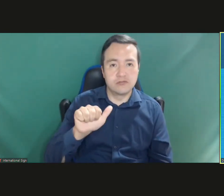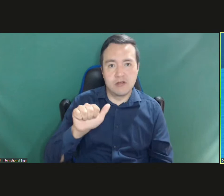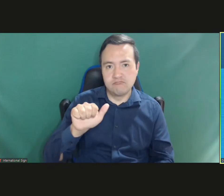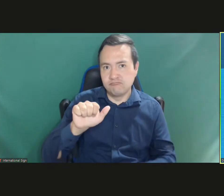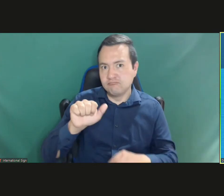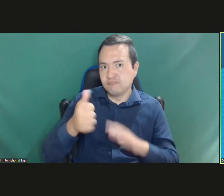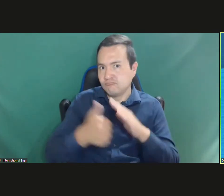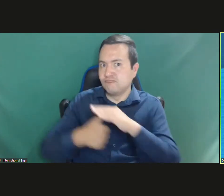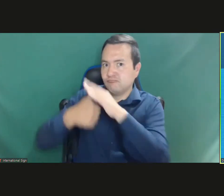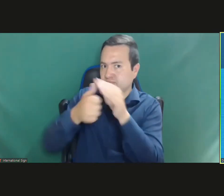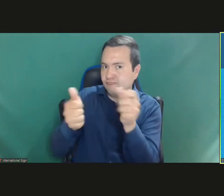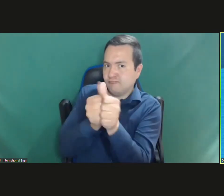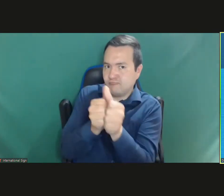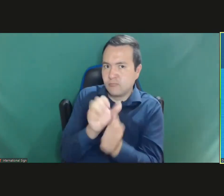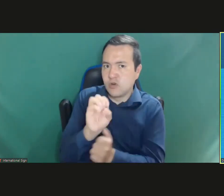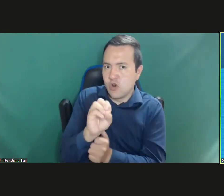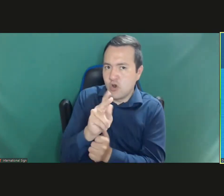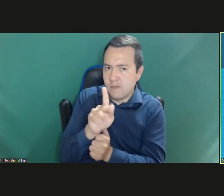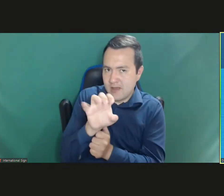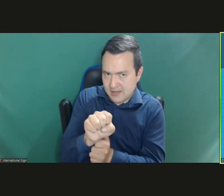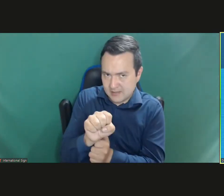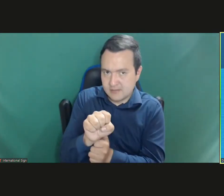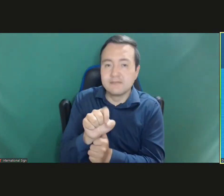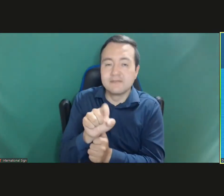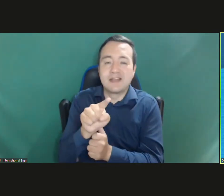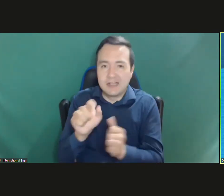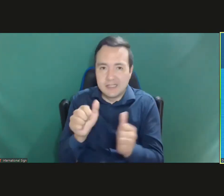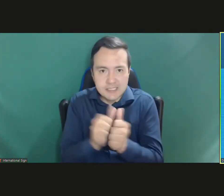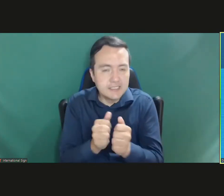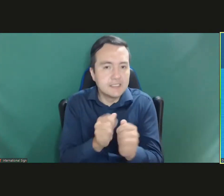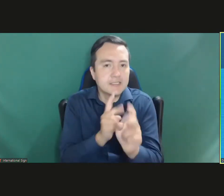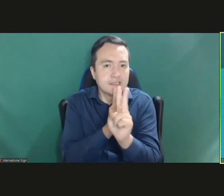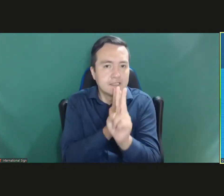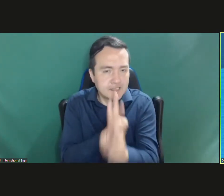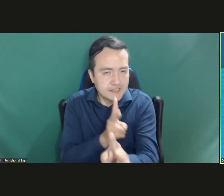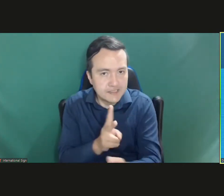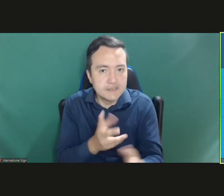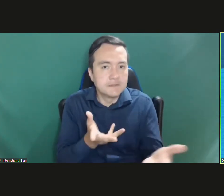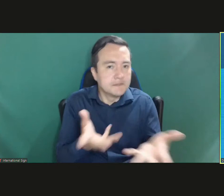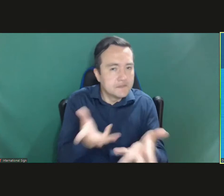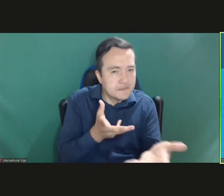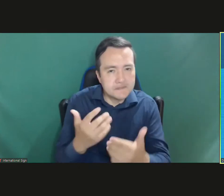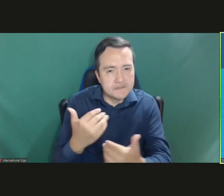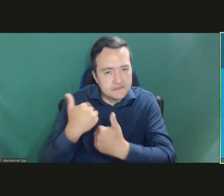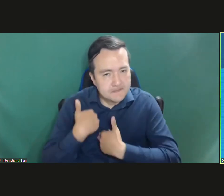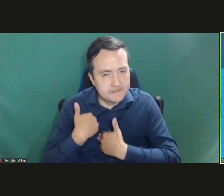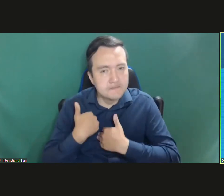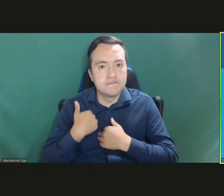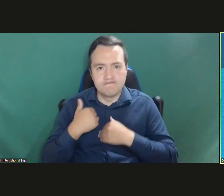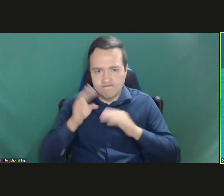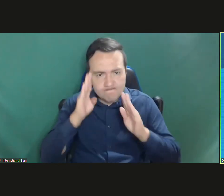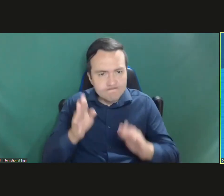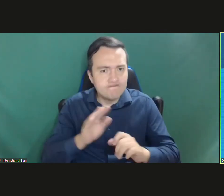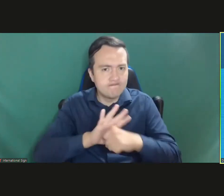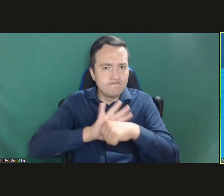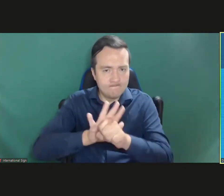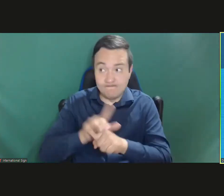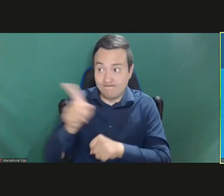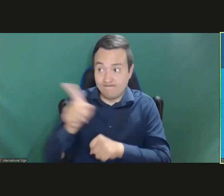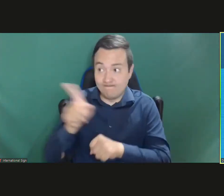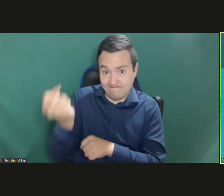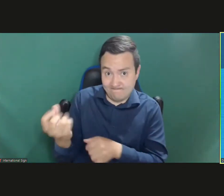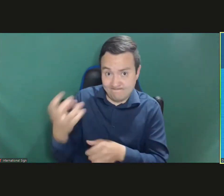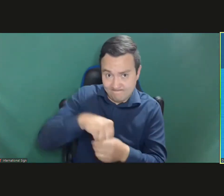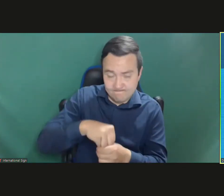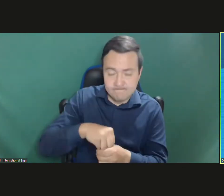priority health programs in the Americas during this pandemic. And he's been an integral member of the PAHO emergency response effort. And